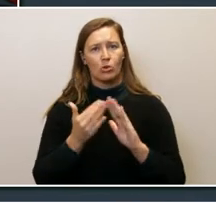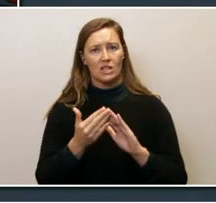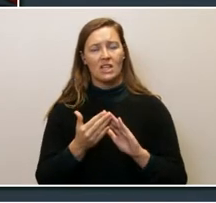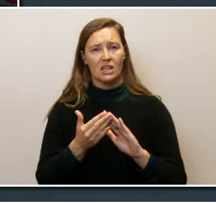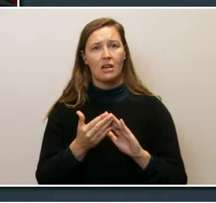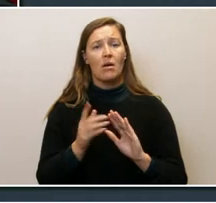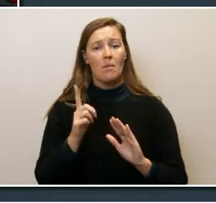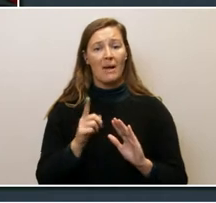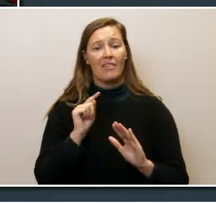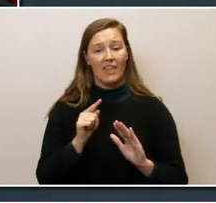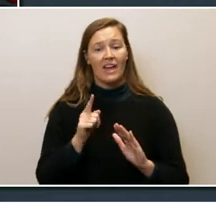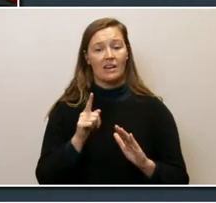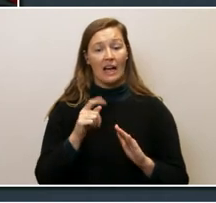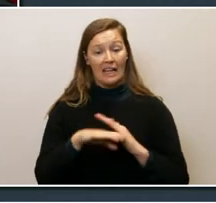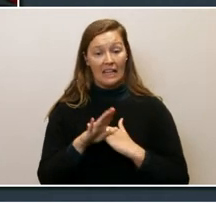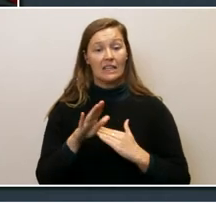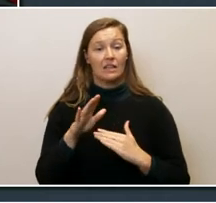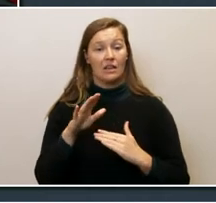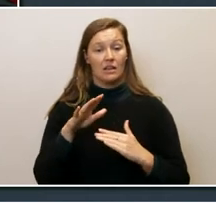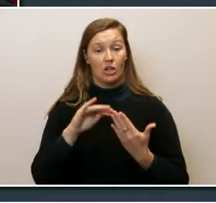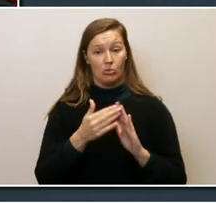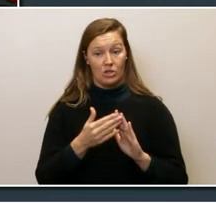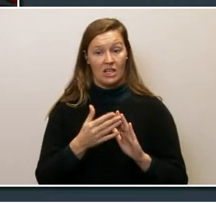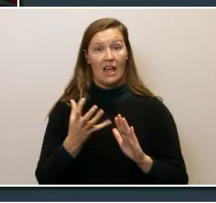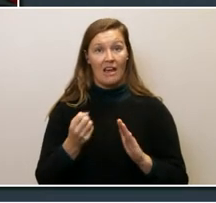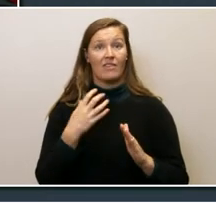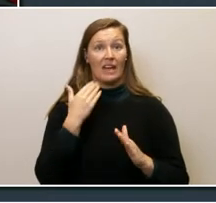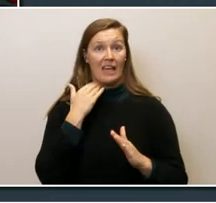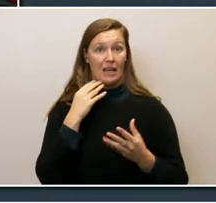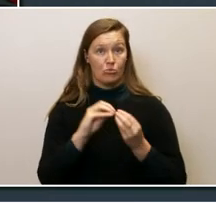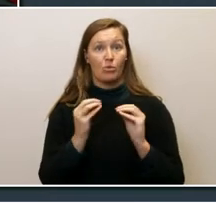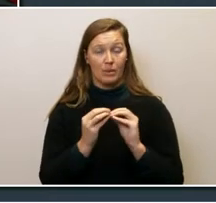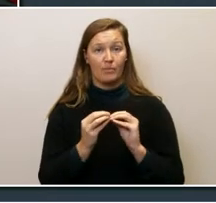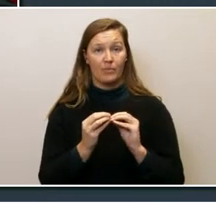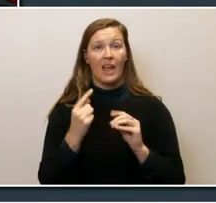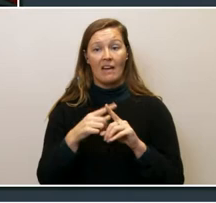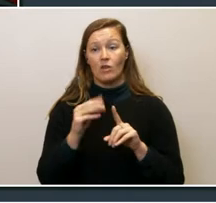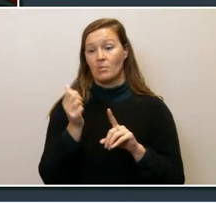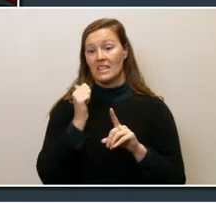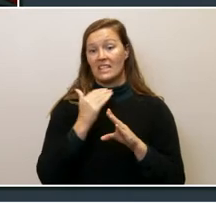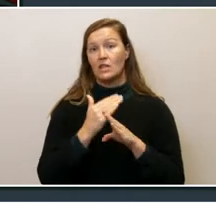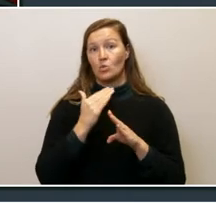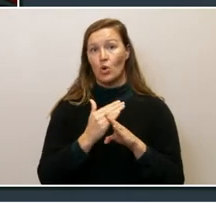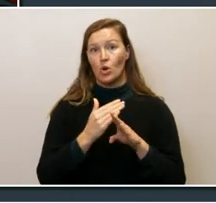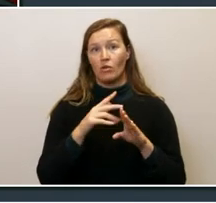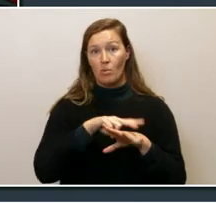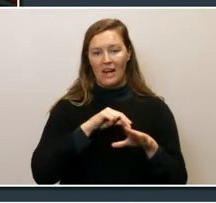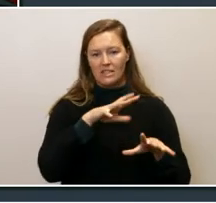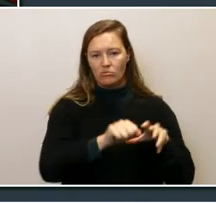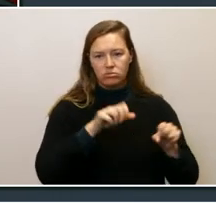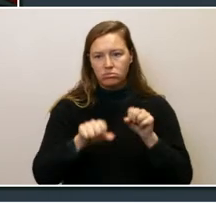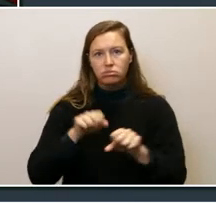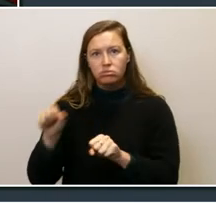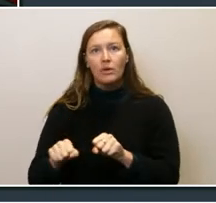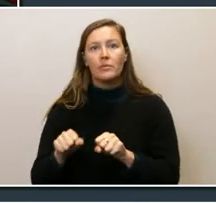communities. But they exist in our communities, and we have a gang issue, and as you can see again from yesterday's work, there is a lot of work underway to